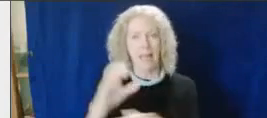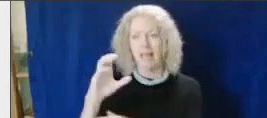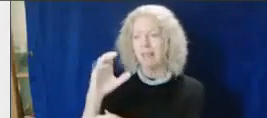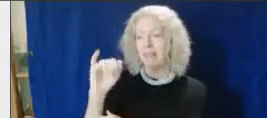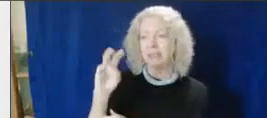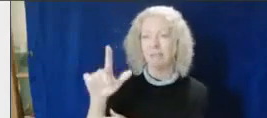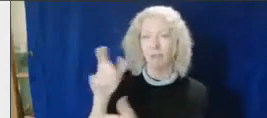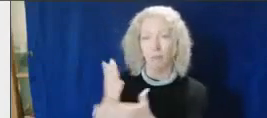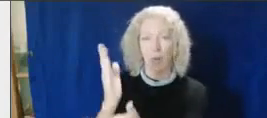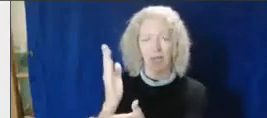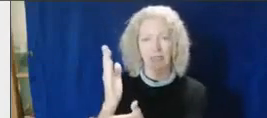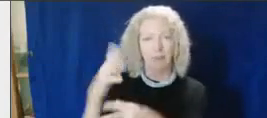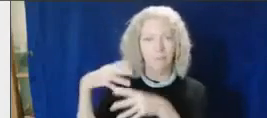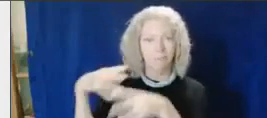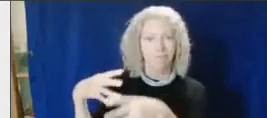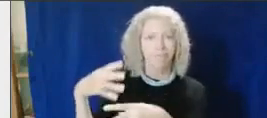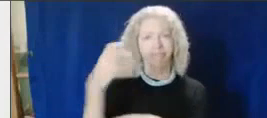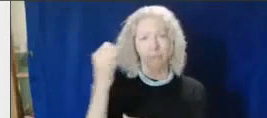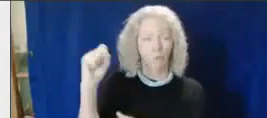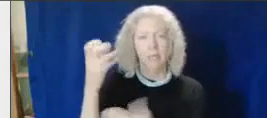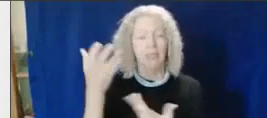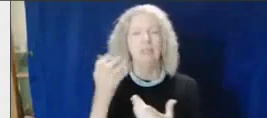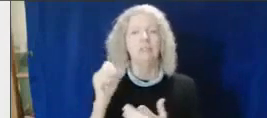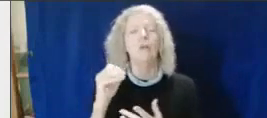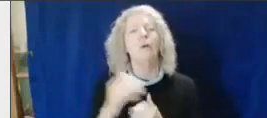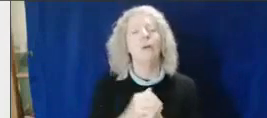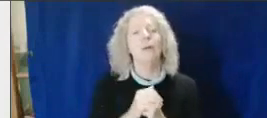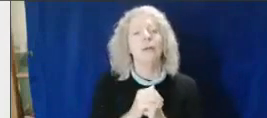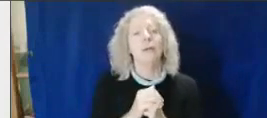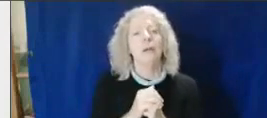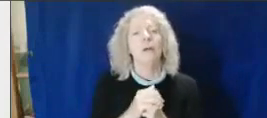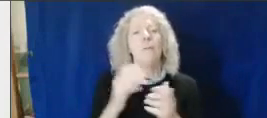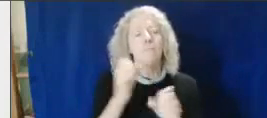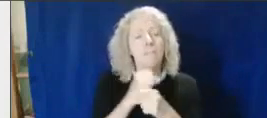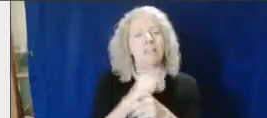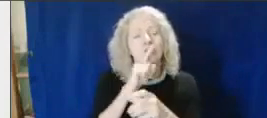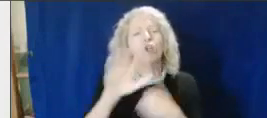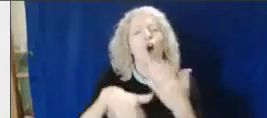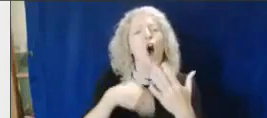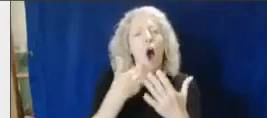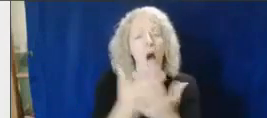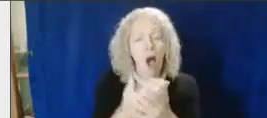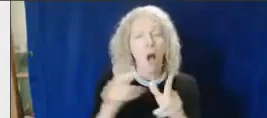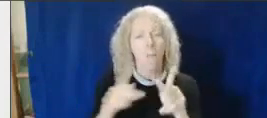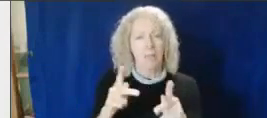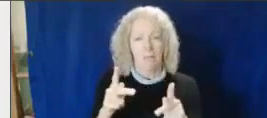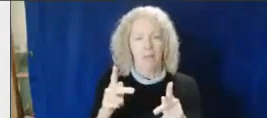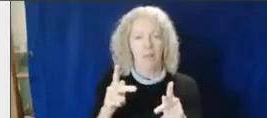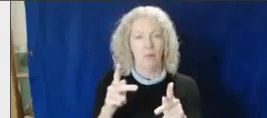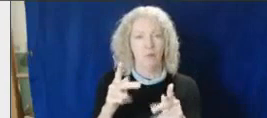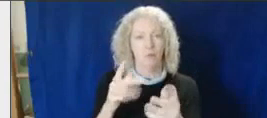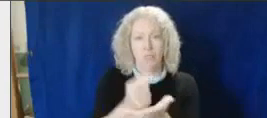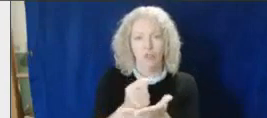and in the effort to ensure that all people are treated fairly and equitably in interactions